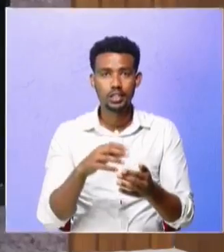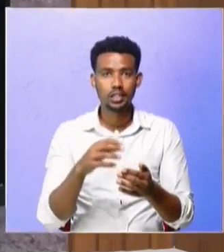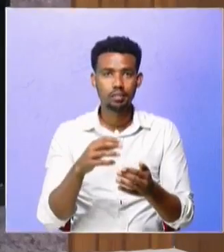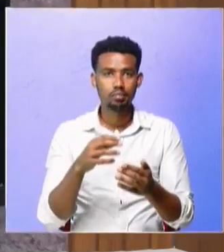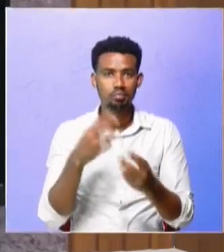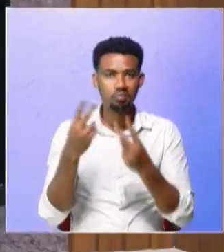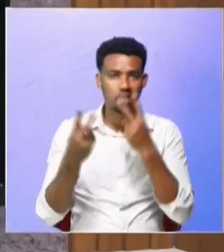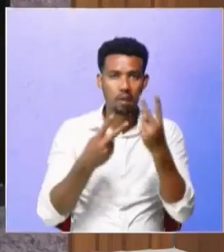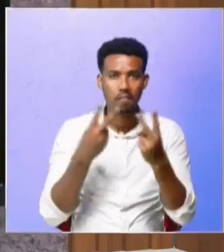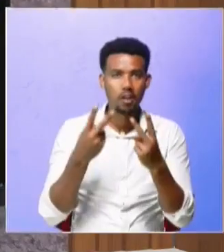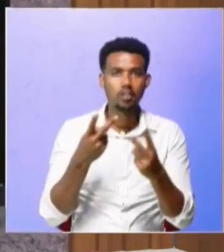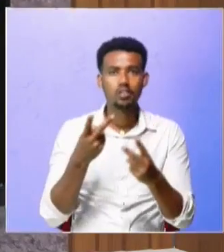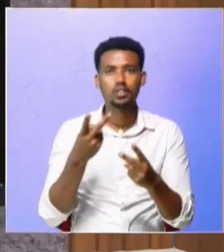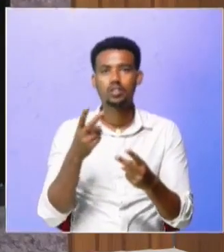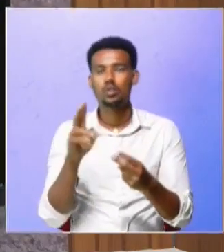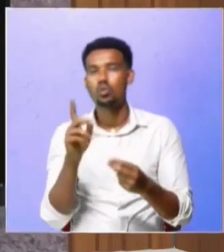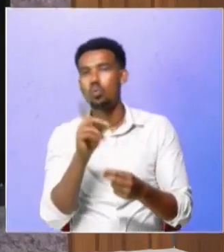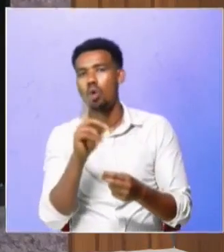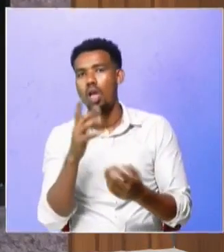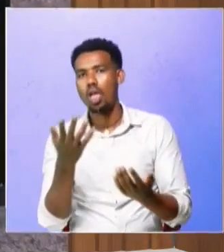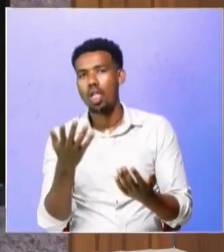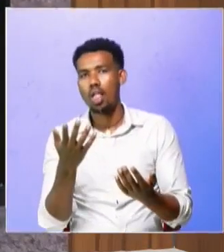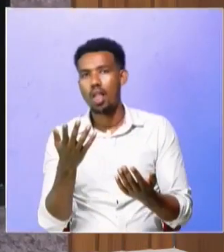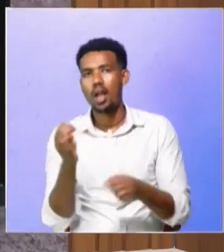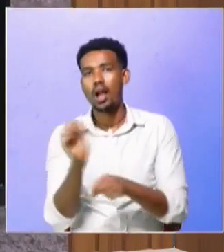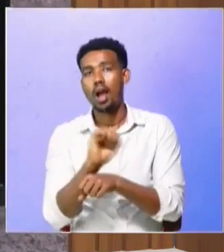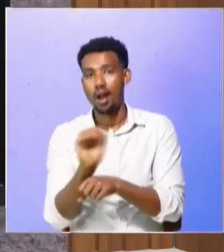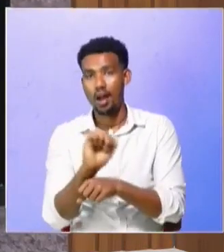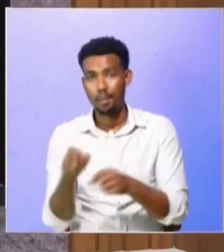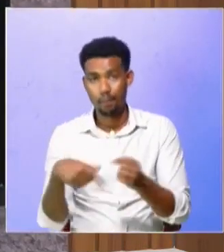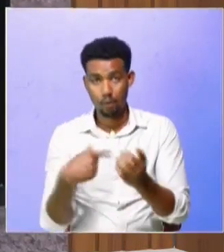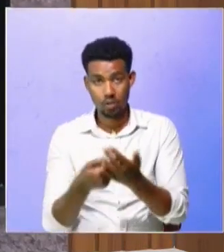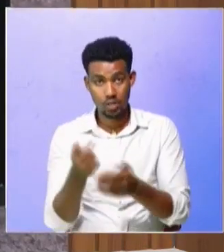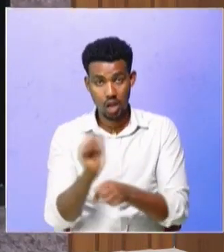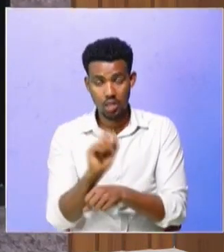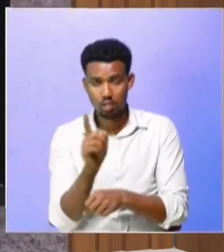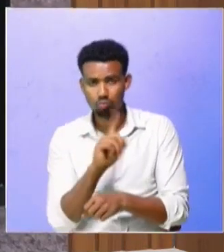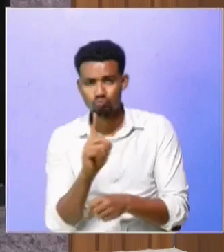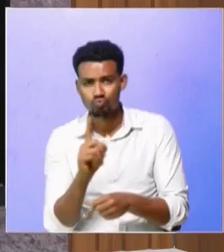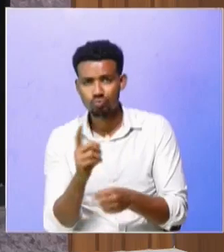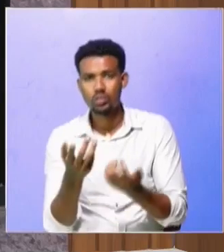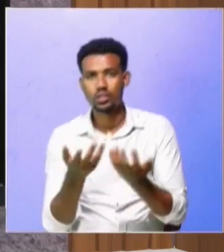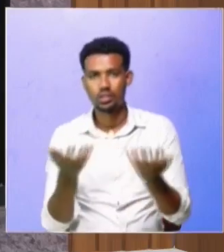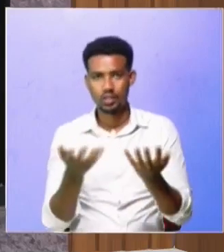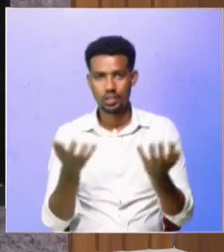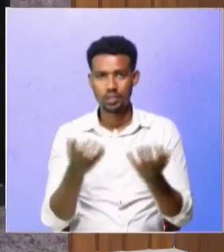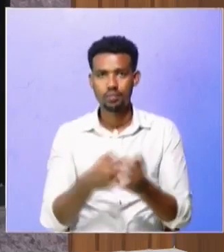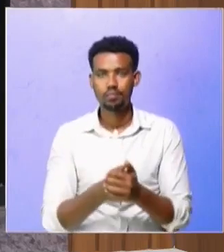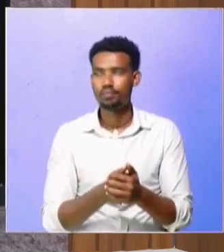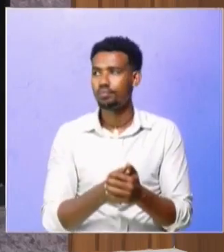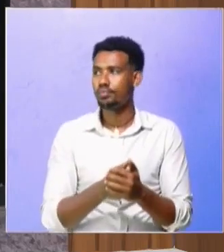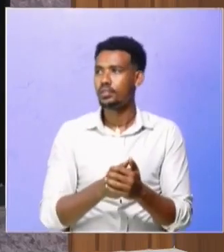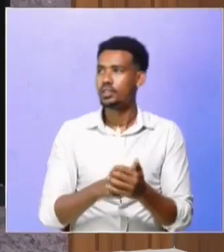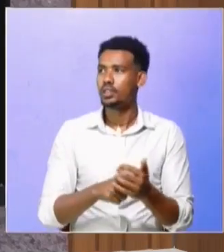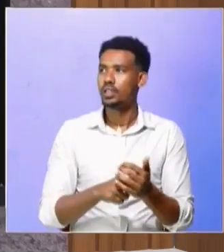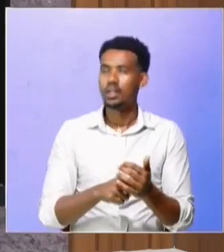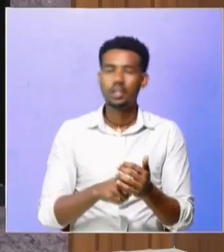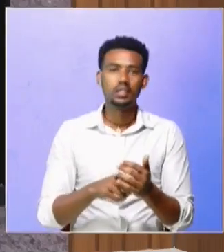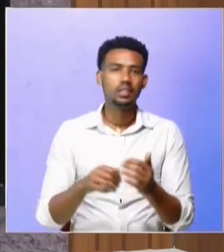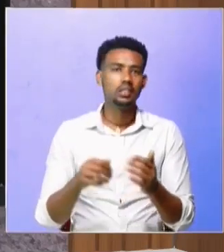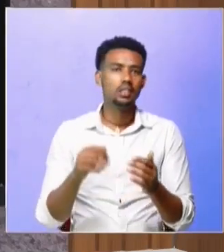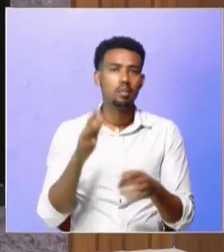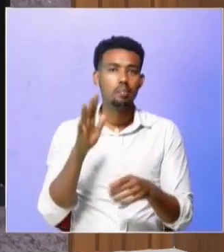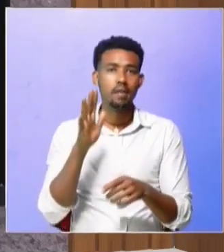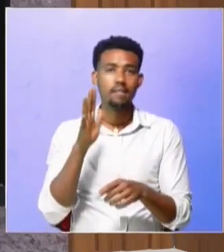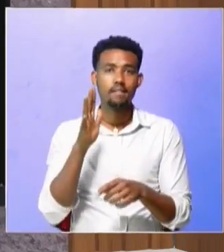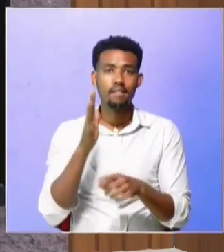on. So, instrument is the preposition that we are looking for. Number five, the meeting